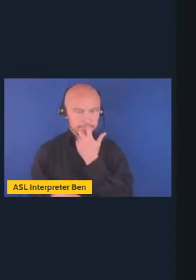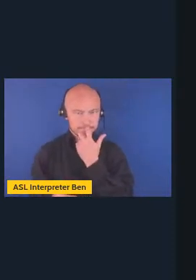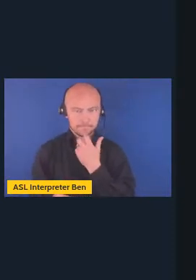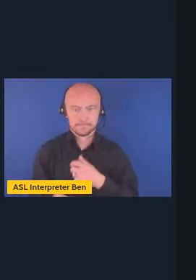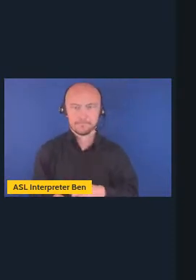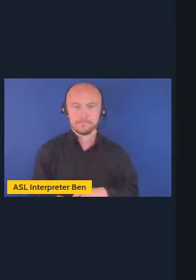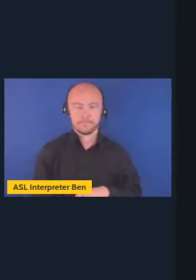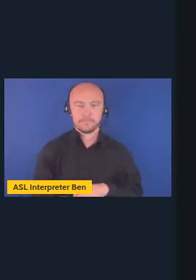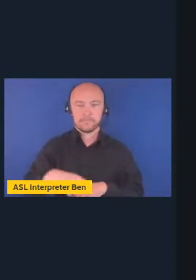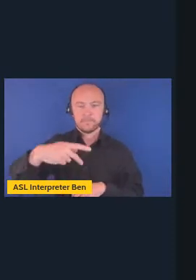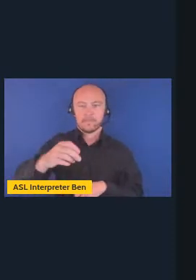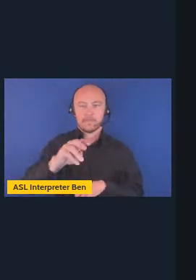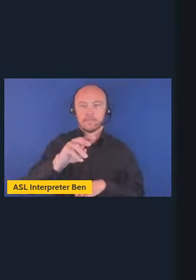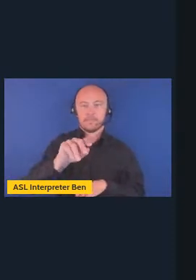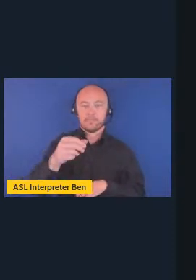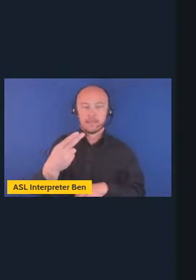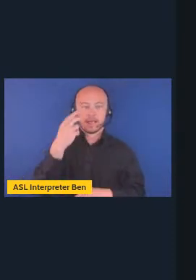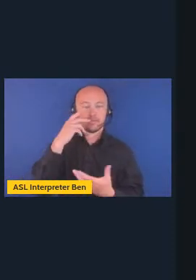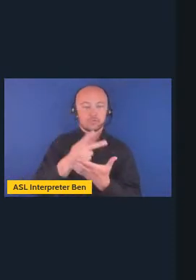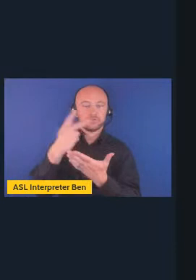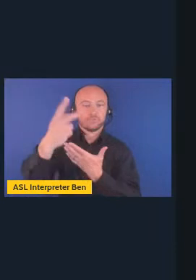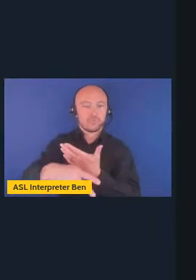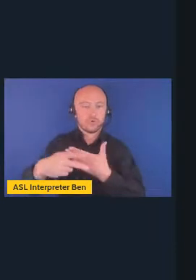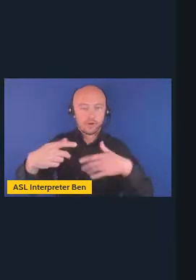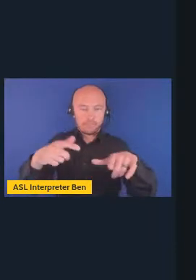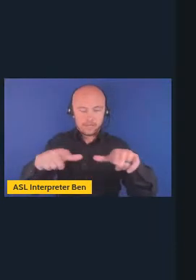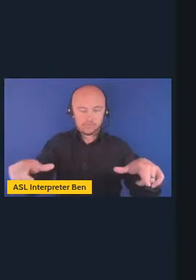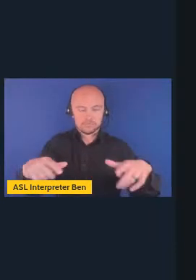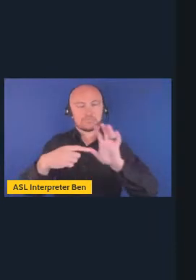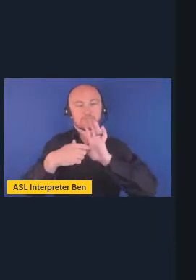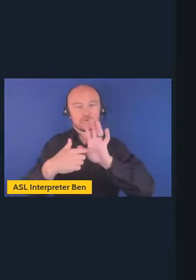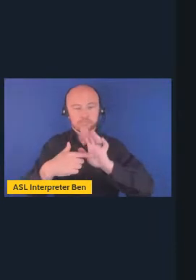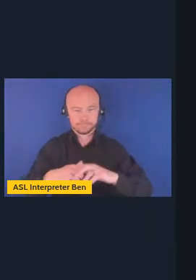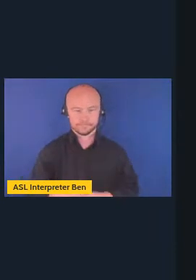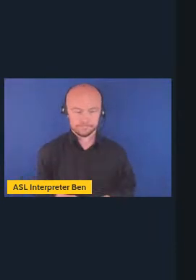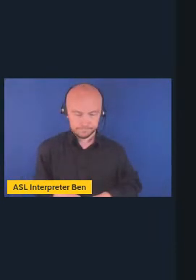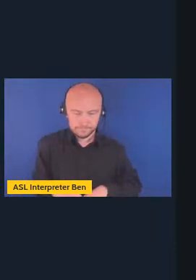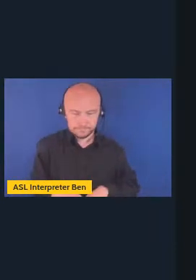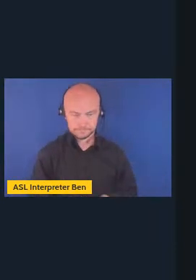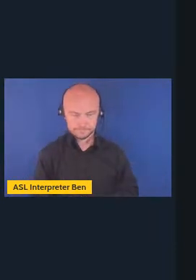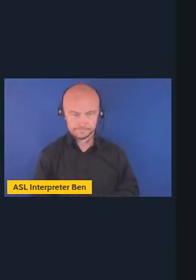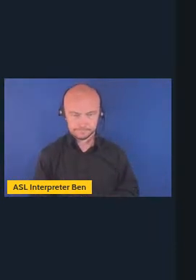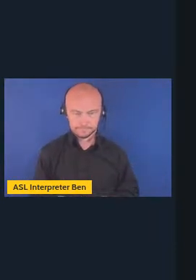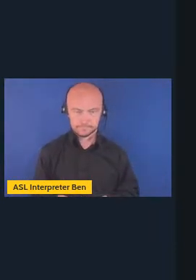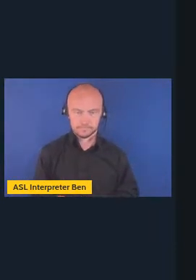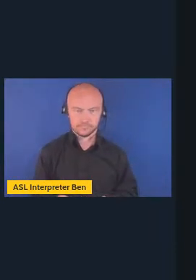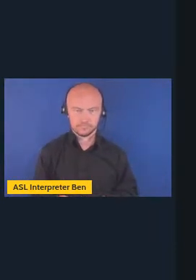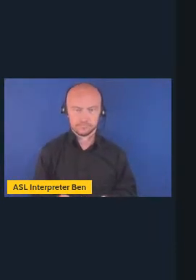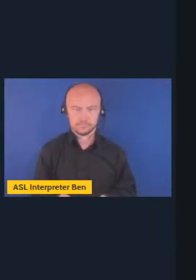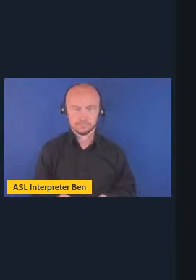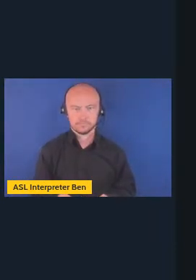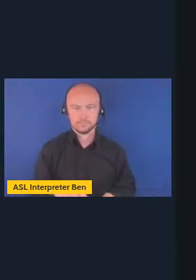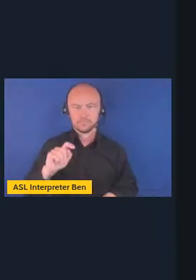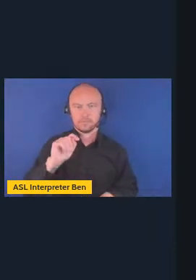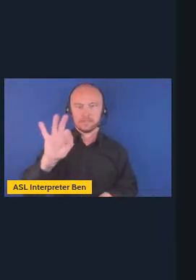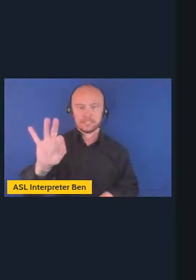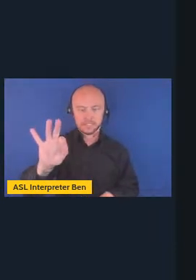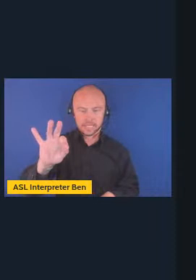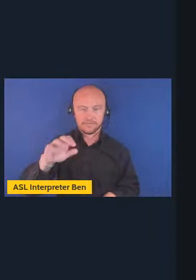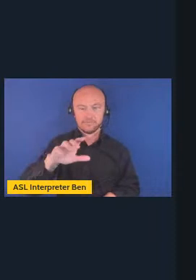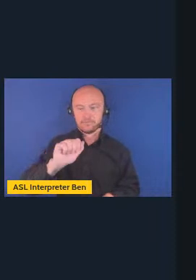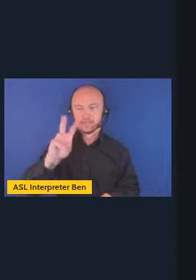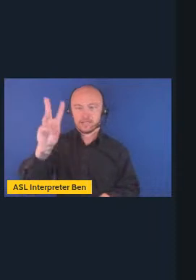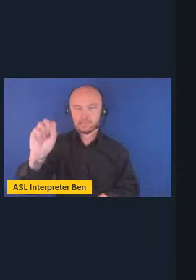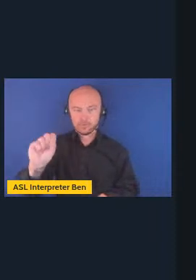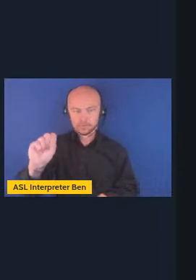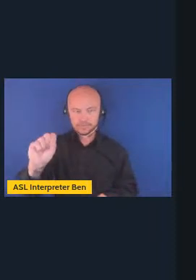compiled into program language. So let me show this a little bit. So I'm doing win compile -- target tf Terraform